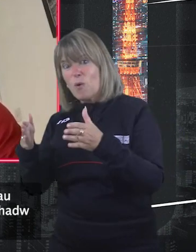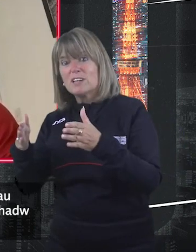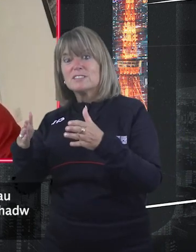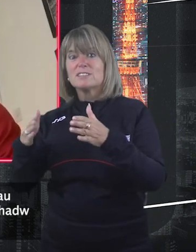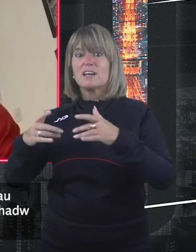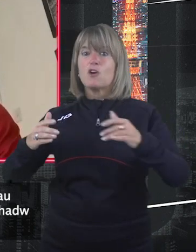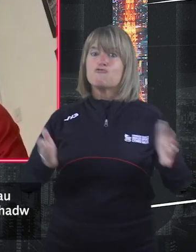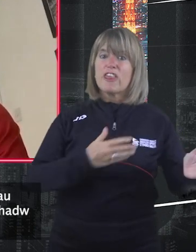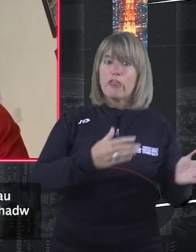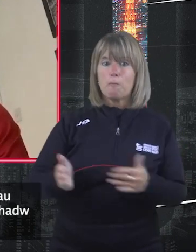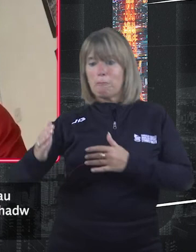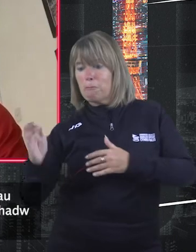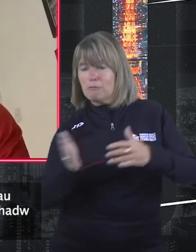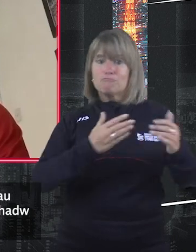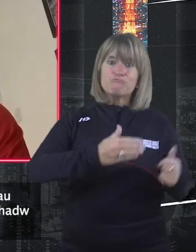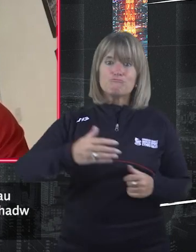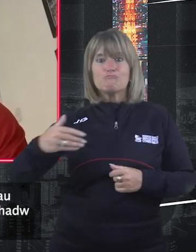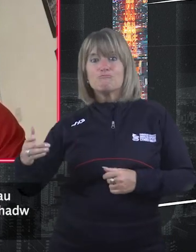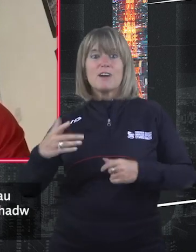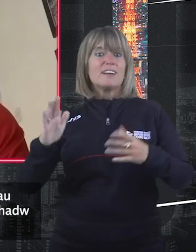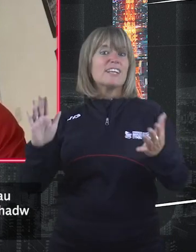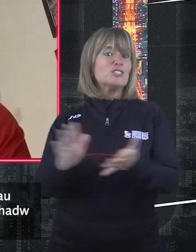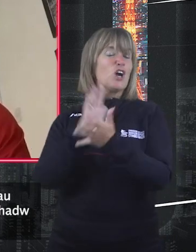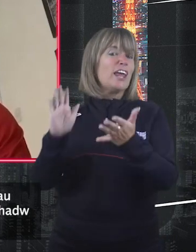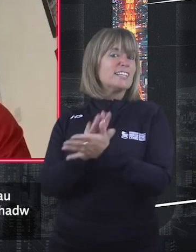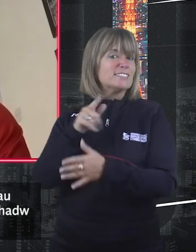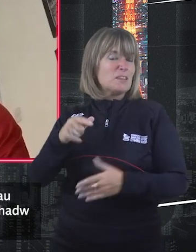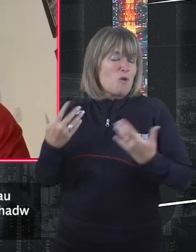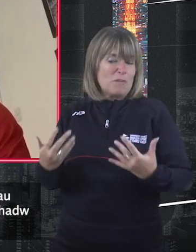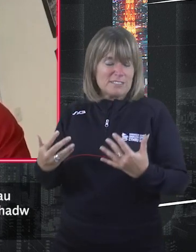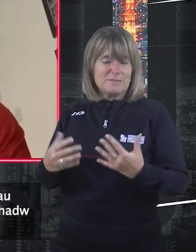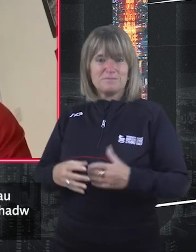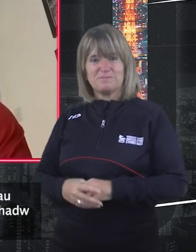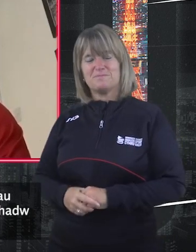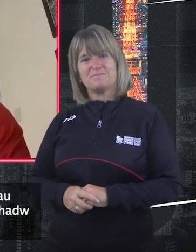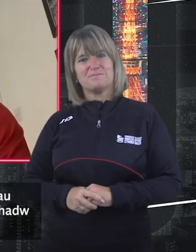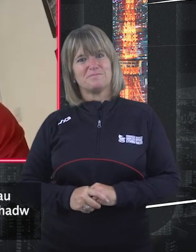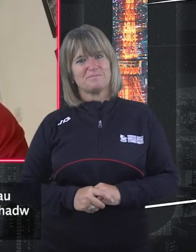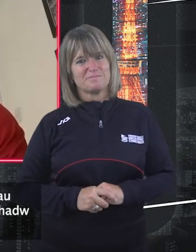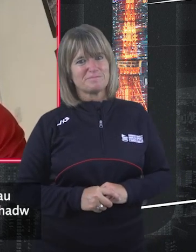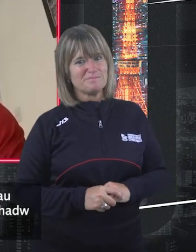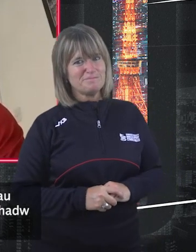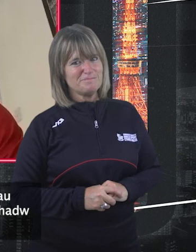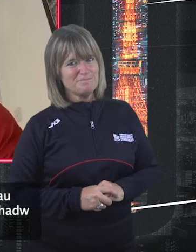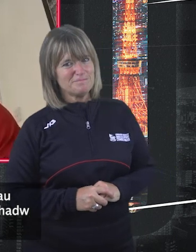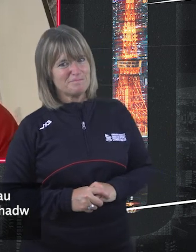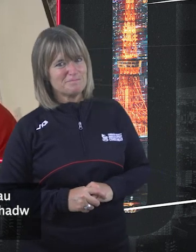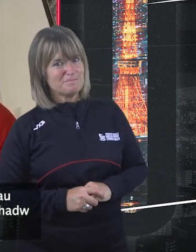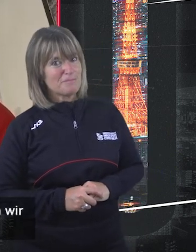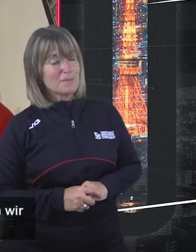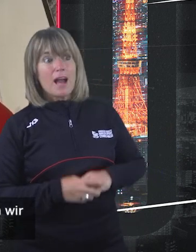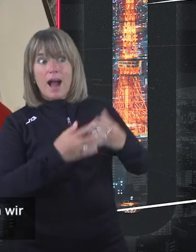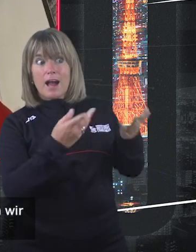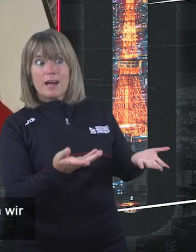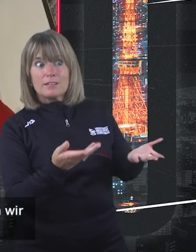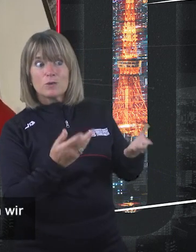good at and keeping my eye in and keeping the rhythm and just trying to enjoy it, really.